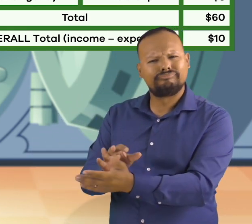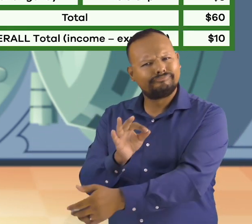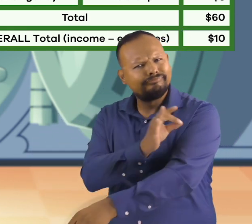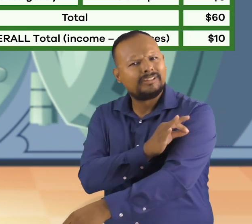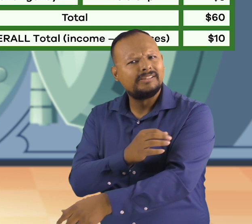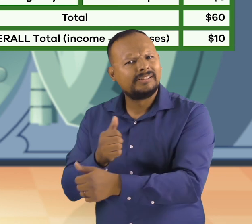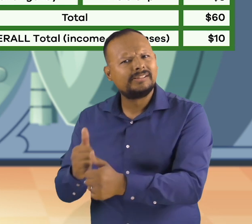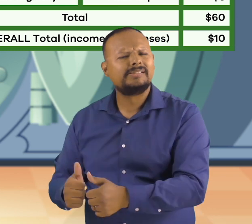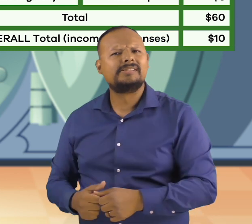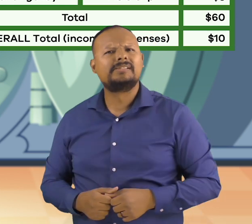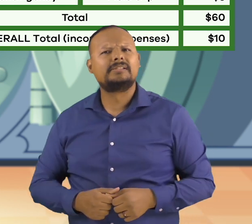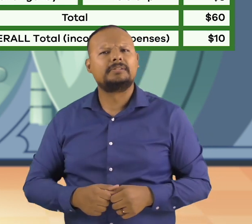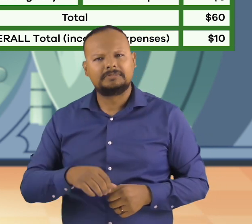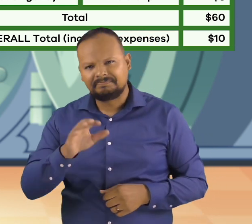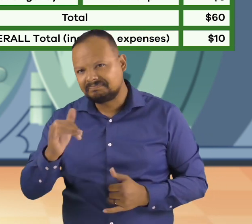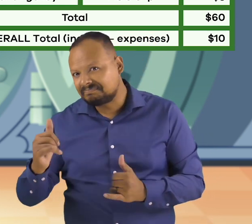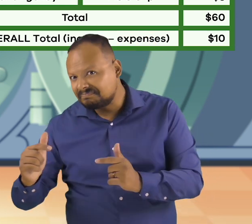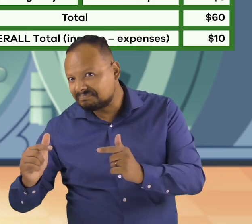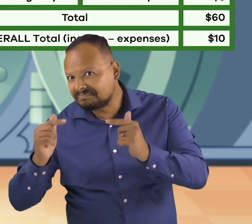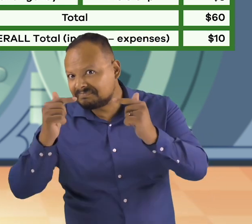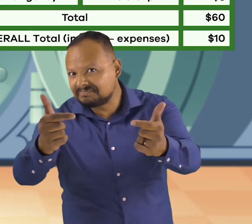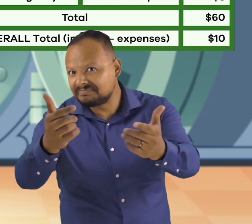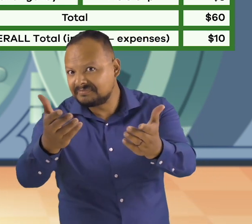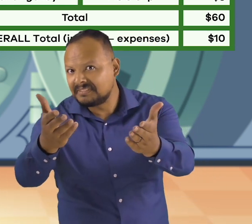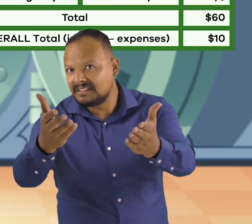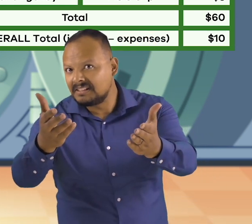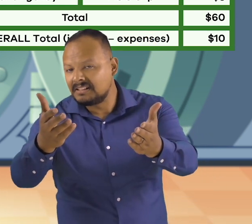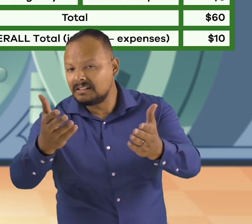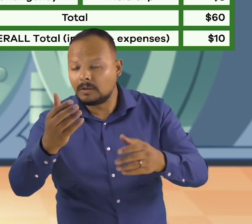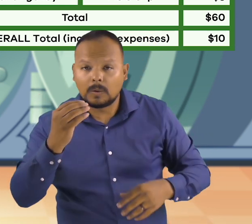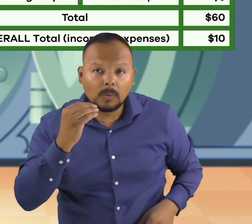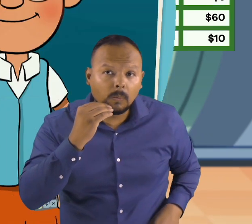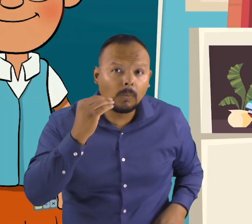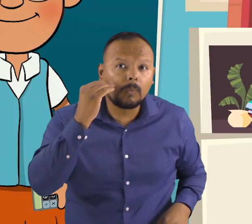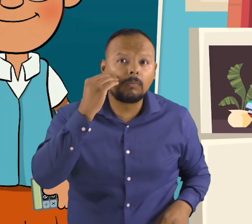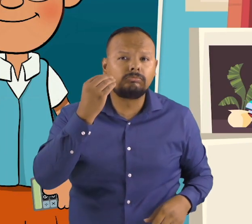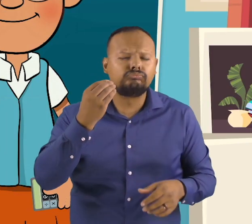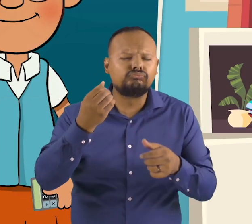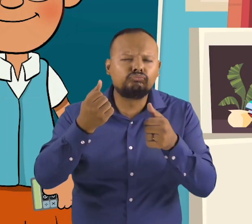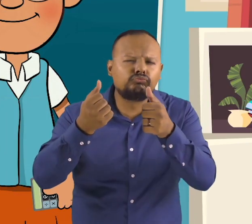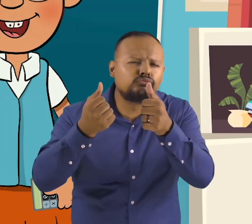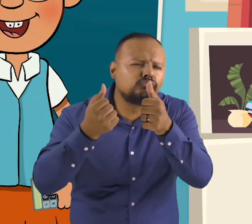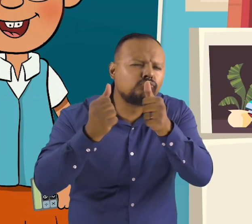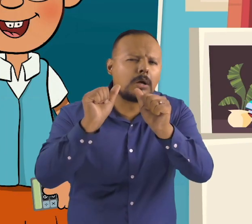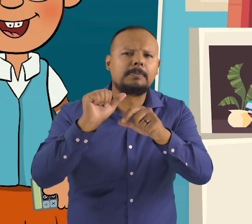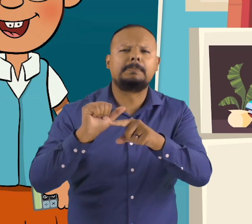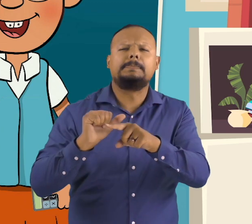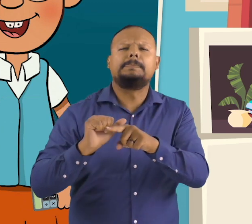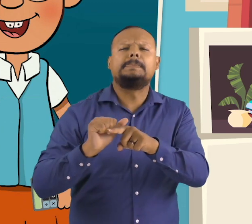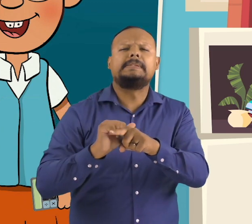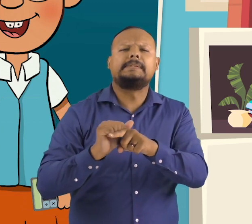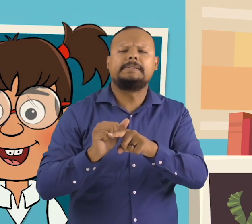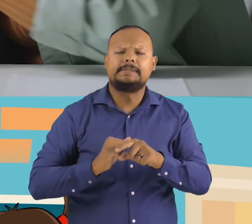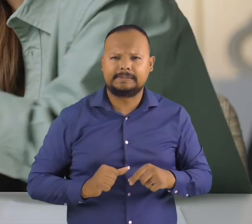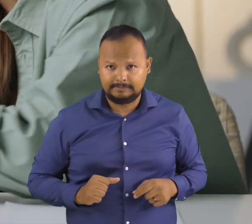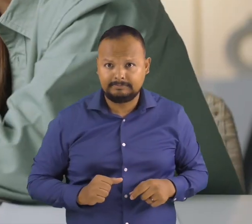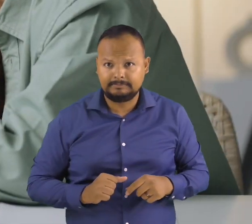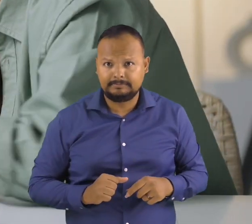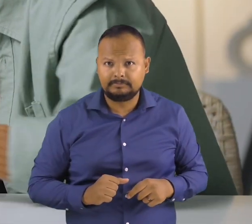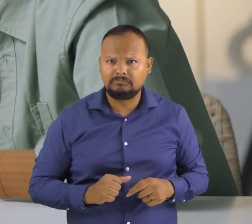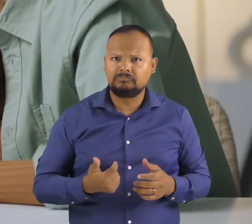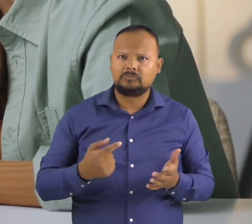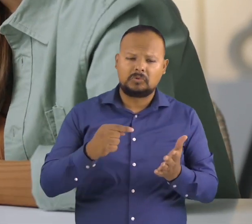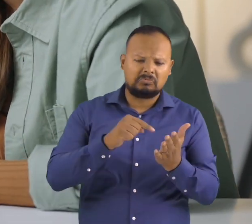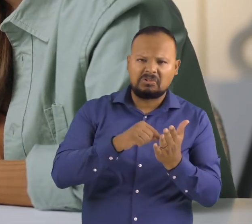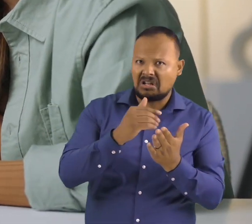is some effective budgeting. Way to go, Frankie! Now, it is your turn. At